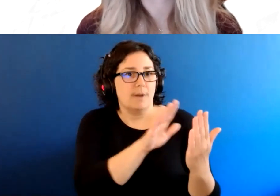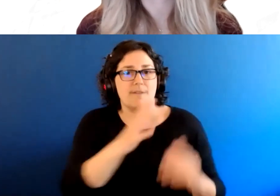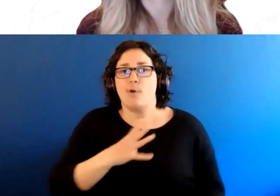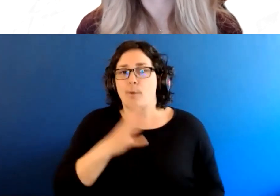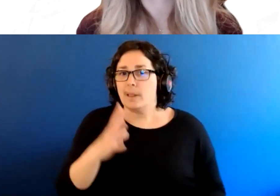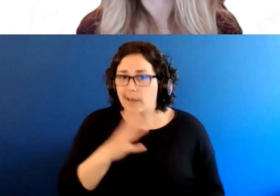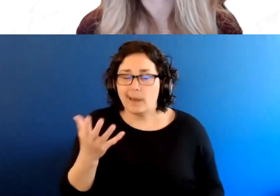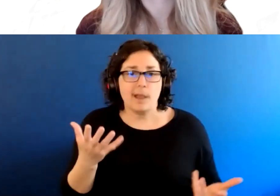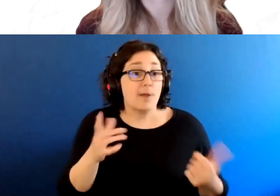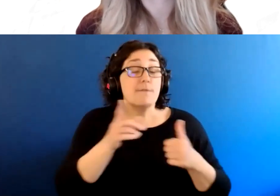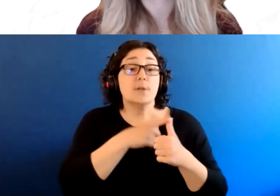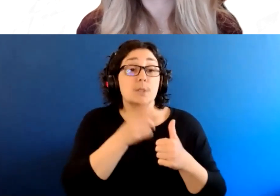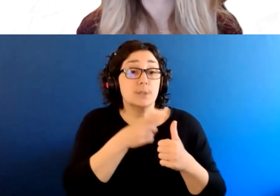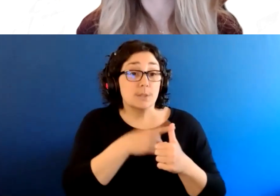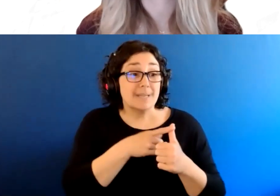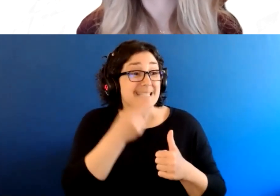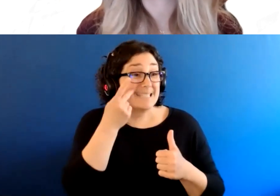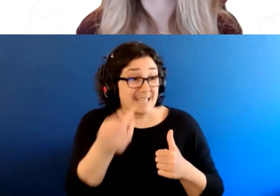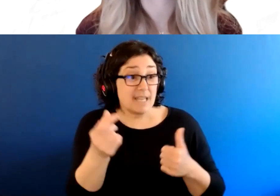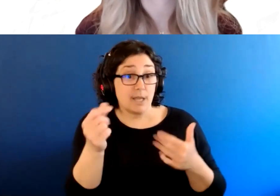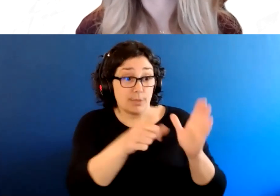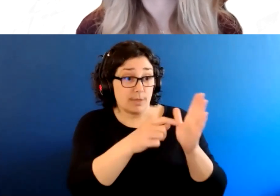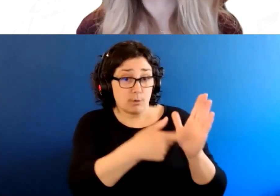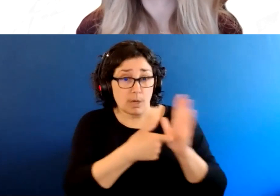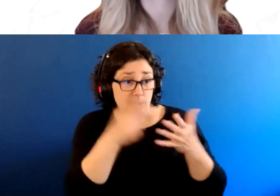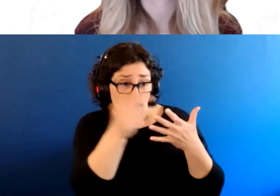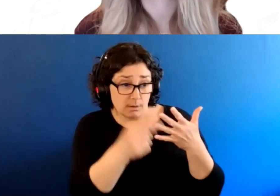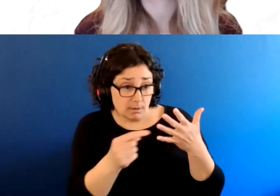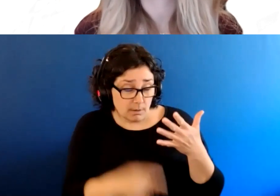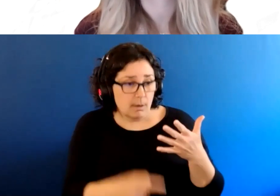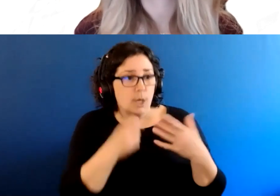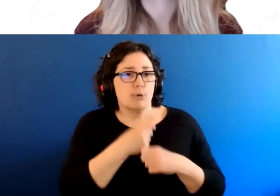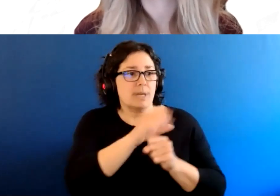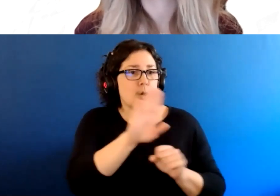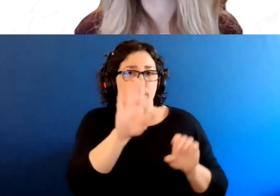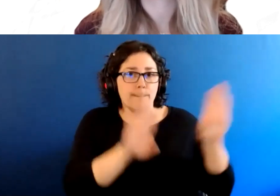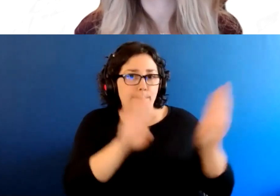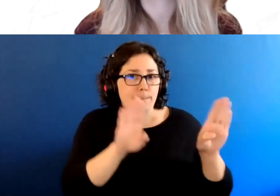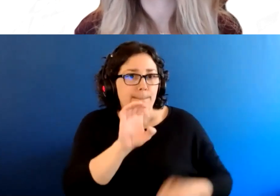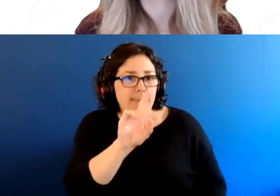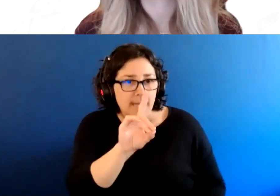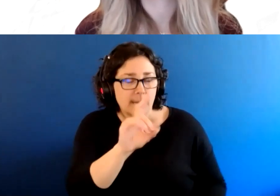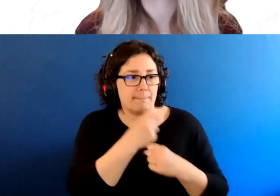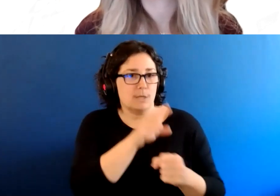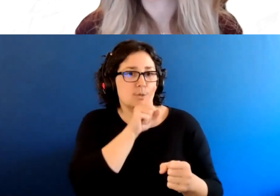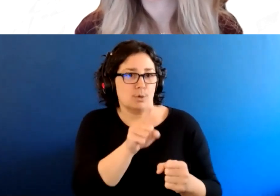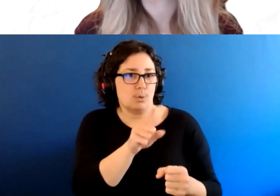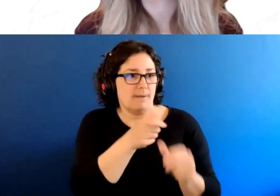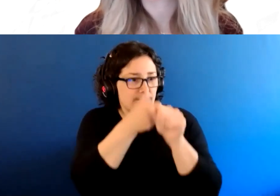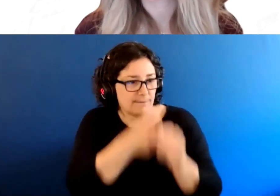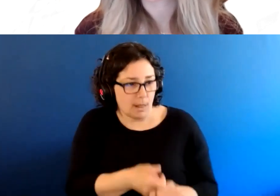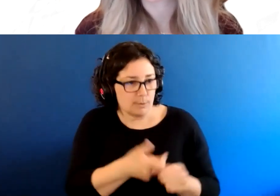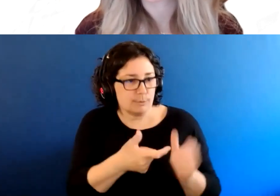which is you see the criteria, you create your bid, and you make sure that it's following the